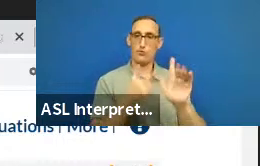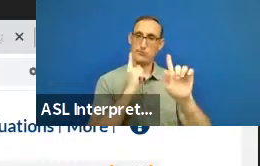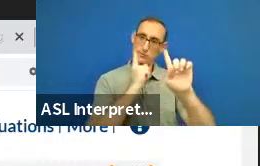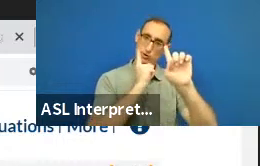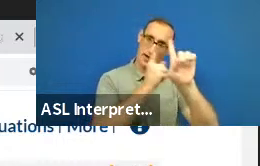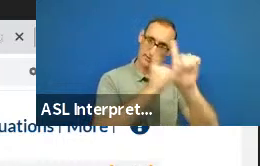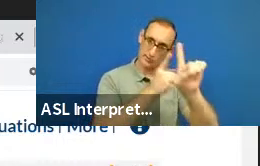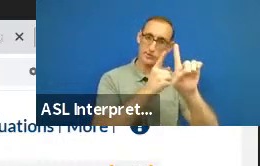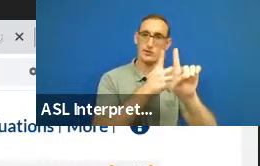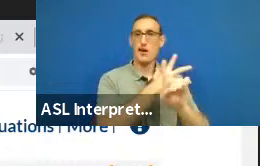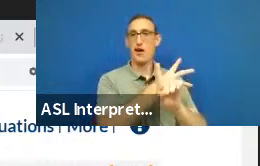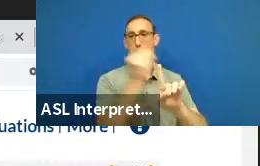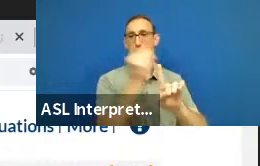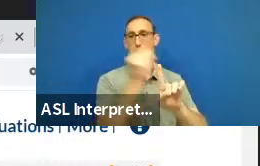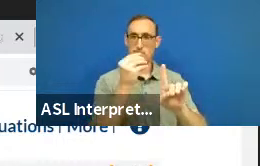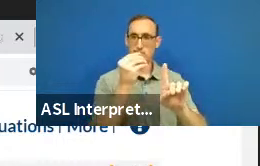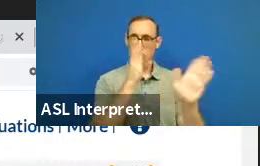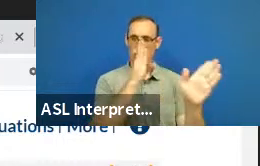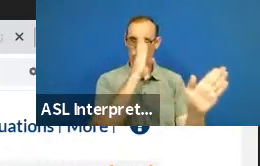you're speaking to, Dr. Gant.